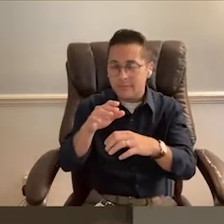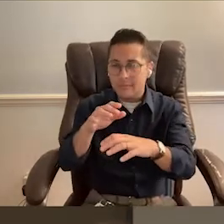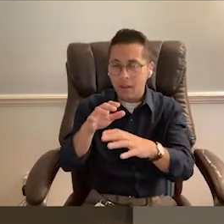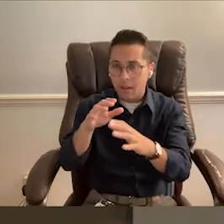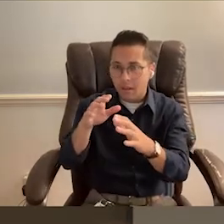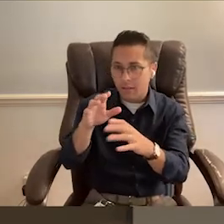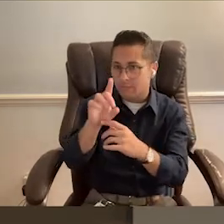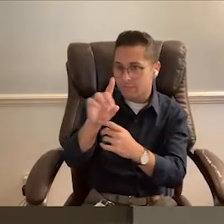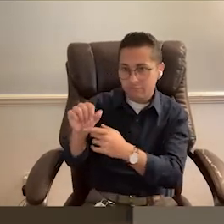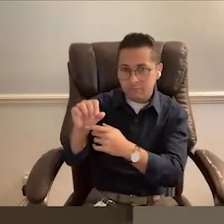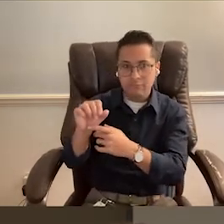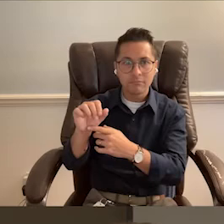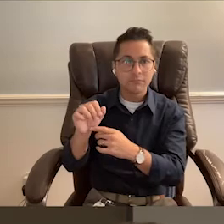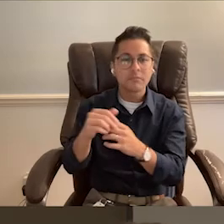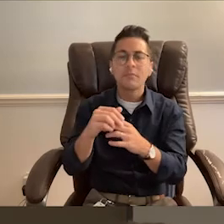OCD,